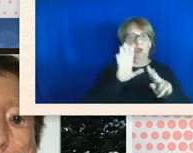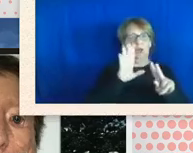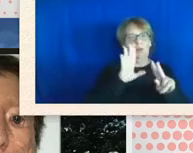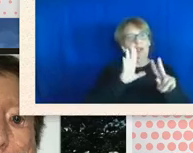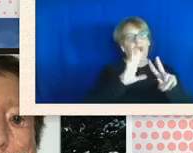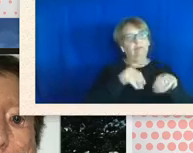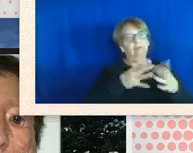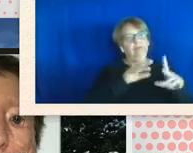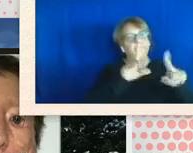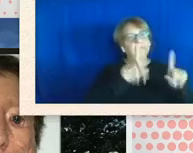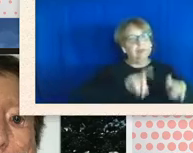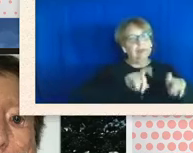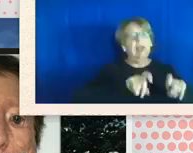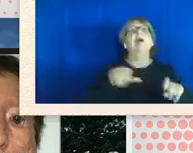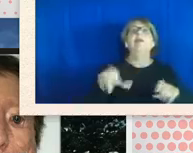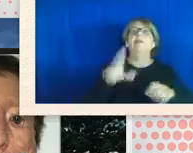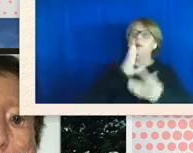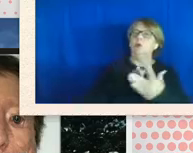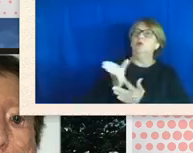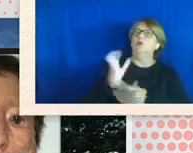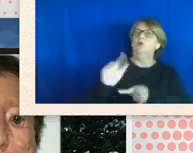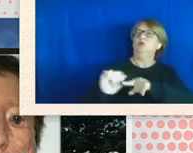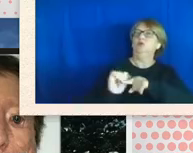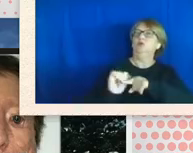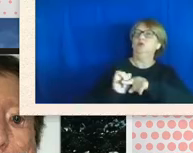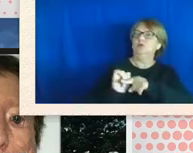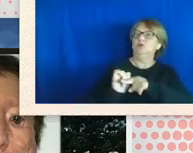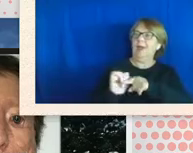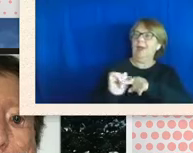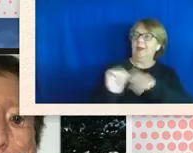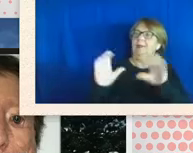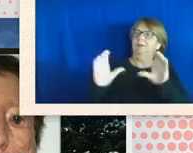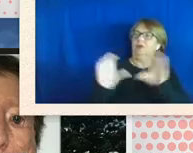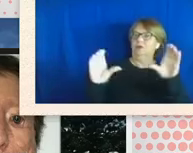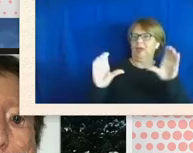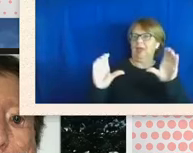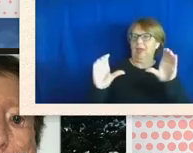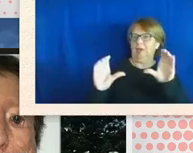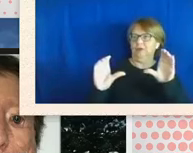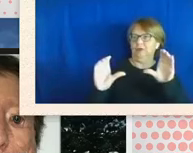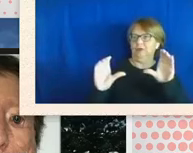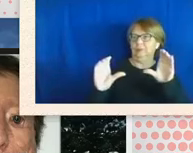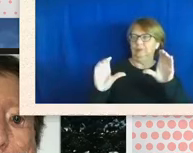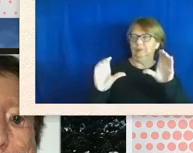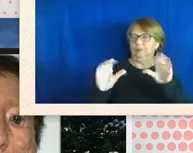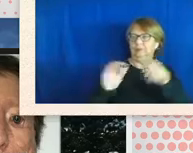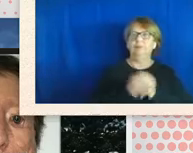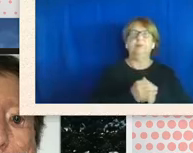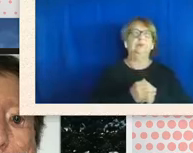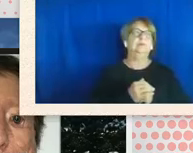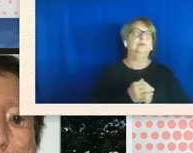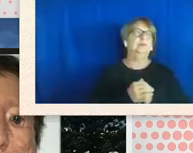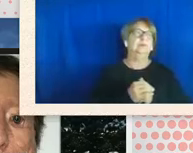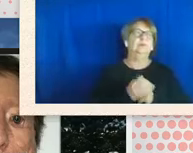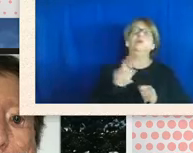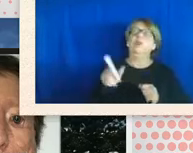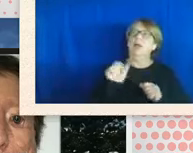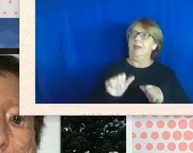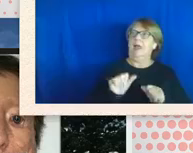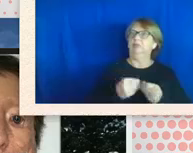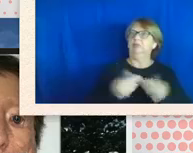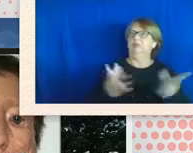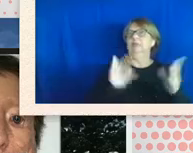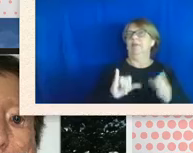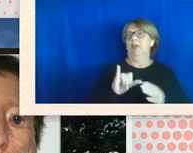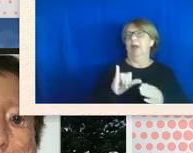going through training and certification to administer the new tool. It's important to note that